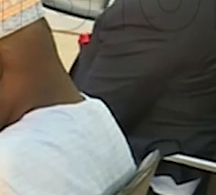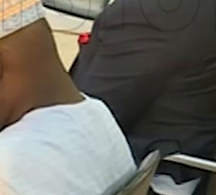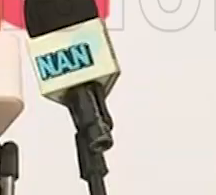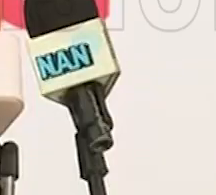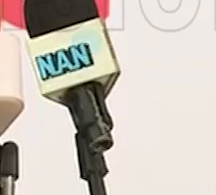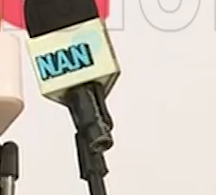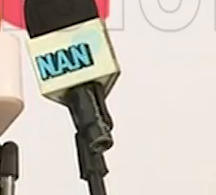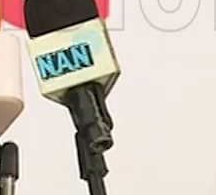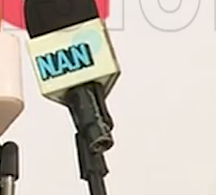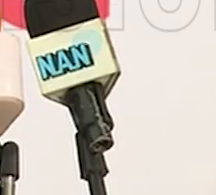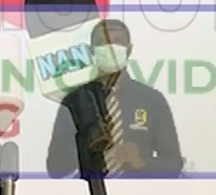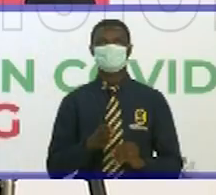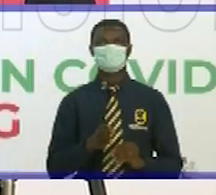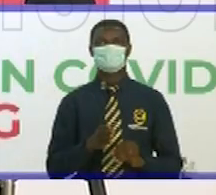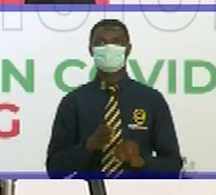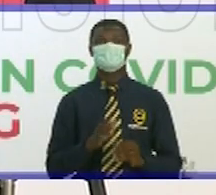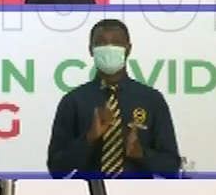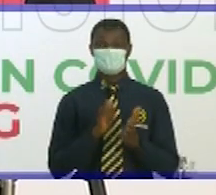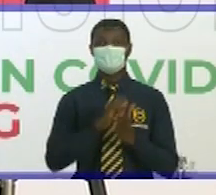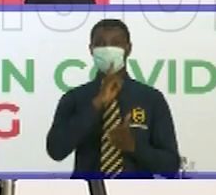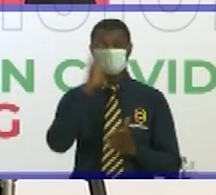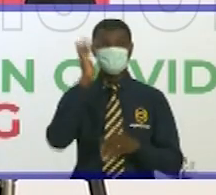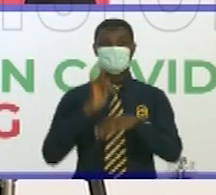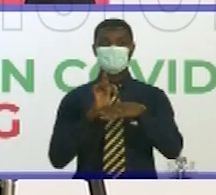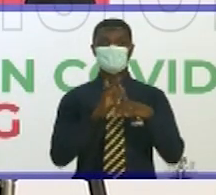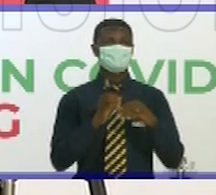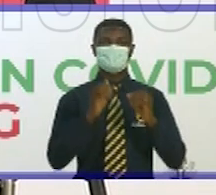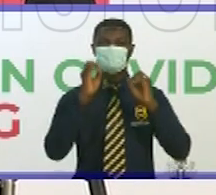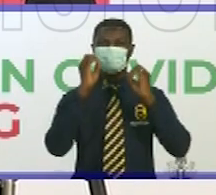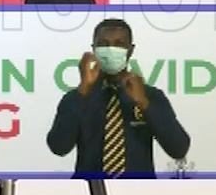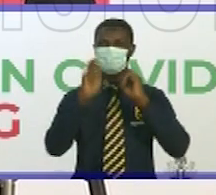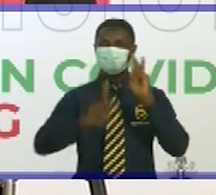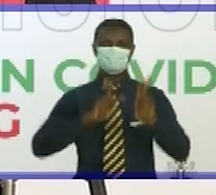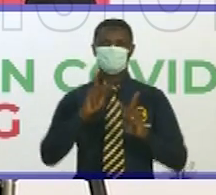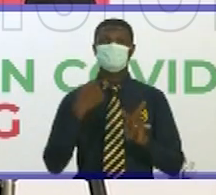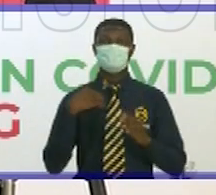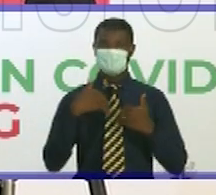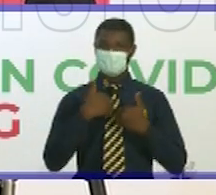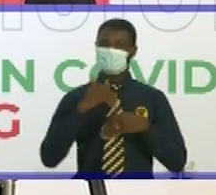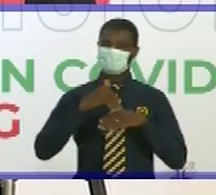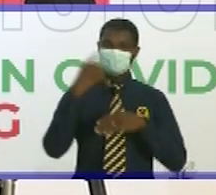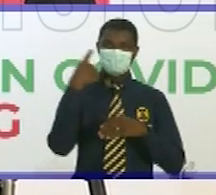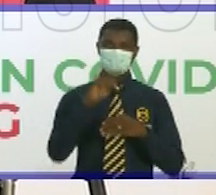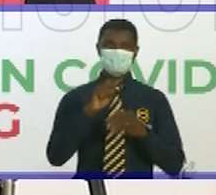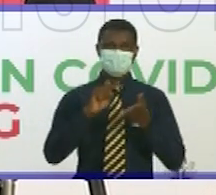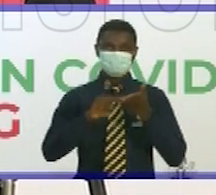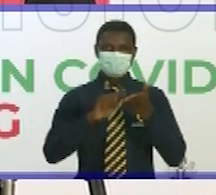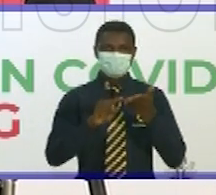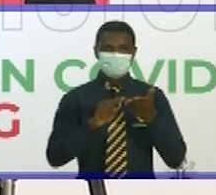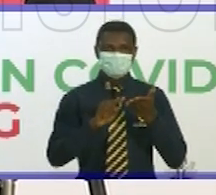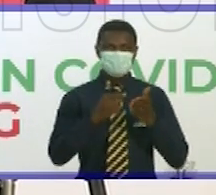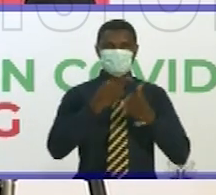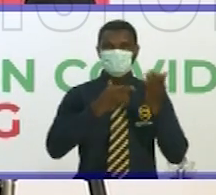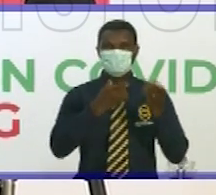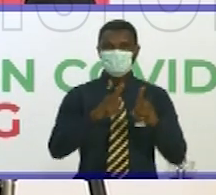for the good of the public. We have formally requested for investigation of the Jabi Lake Mall, and at the